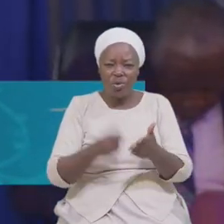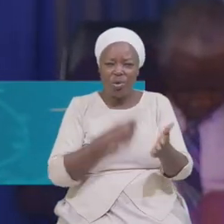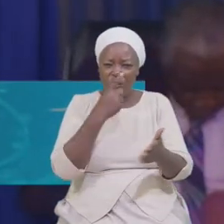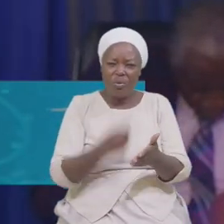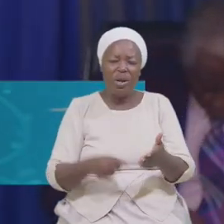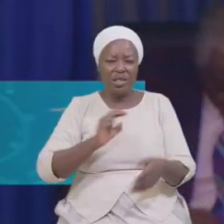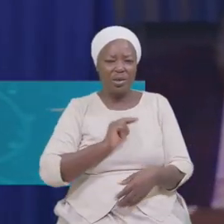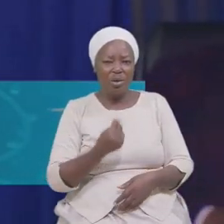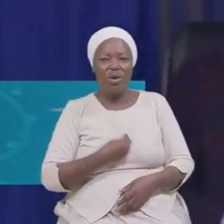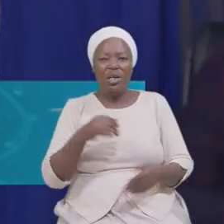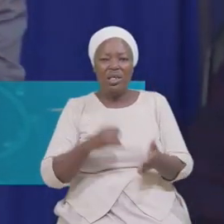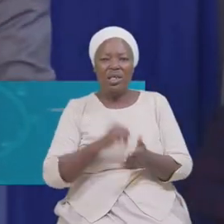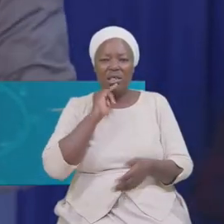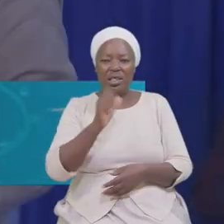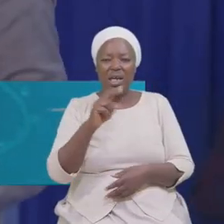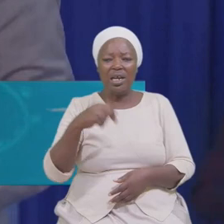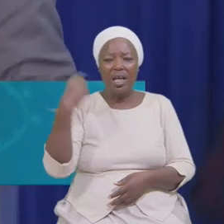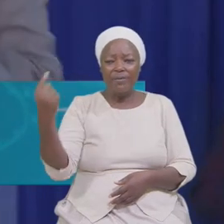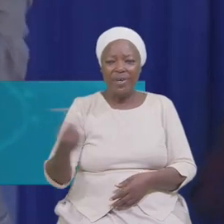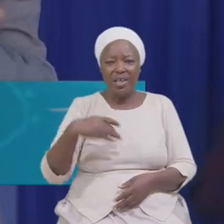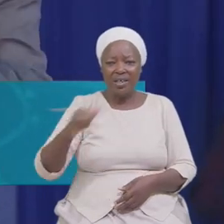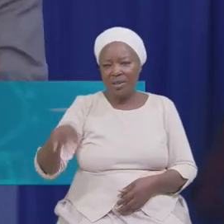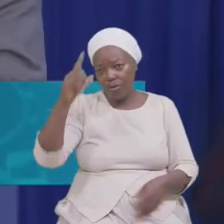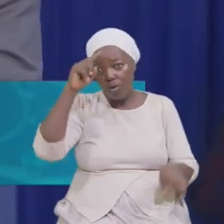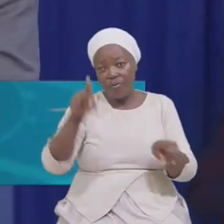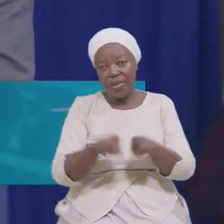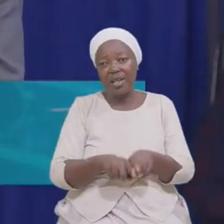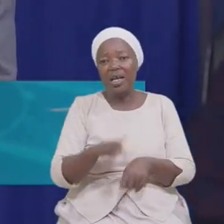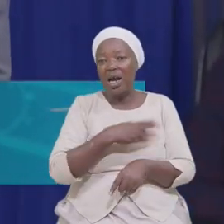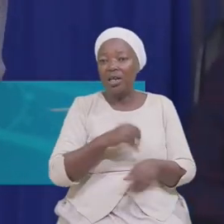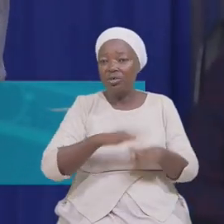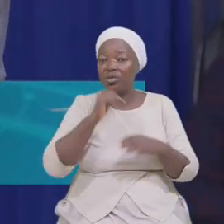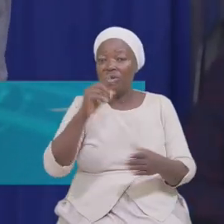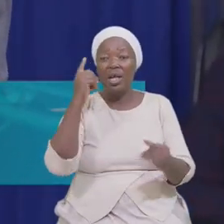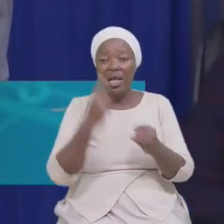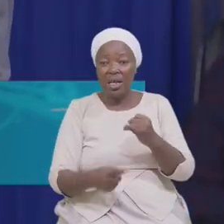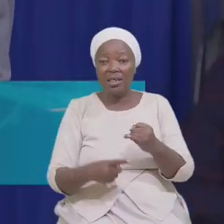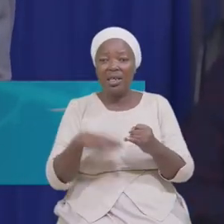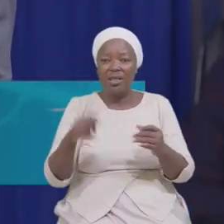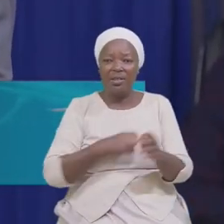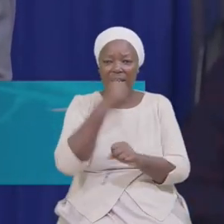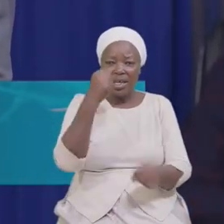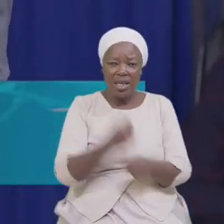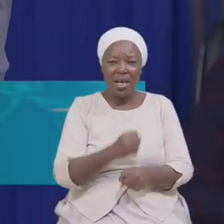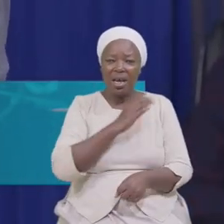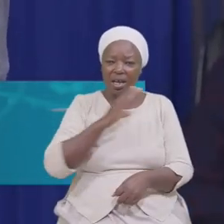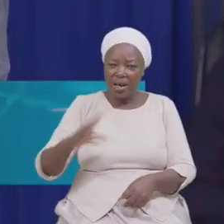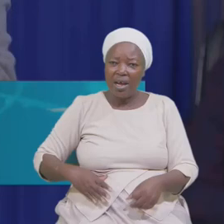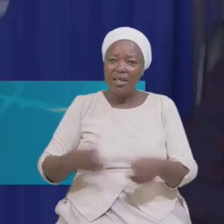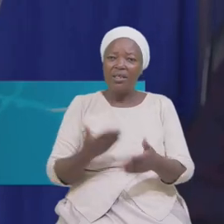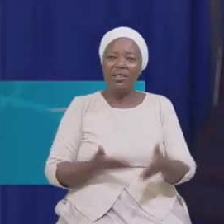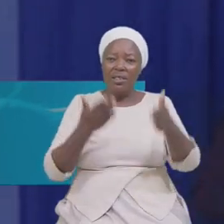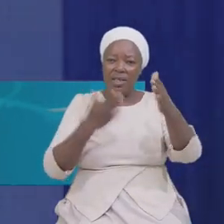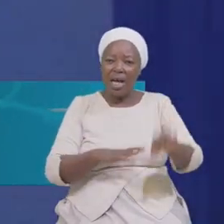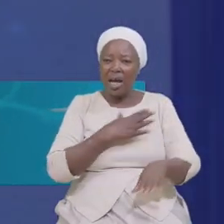an everlasting covenant. And it didn't end the year Christ died and went to heaven.